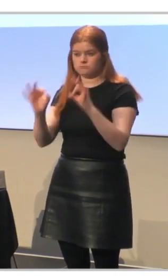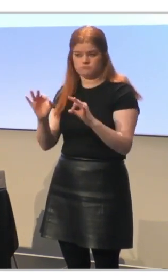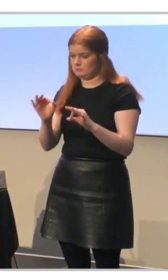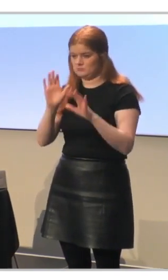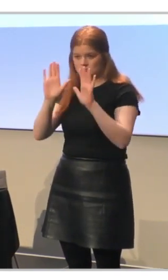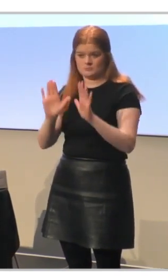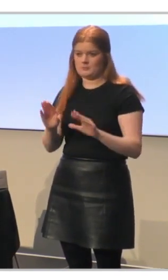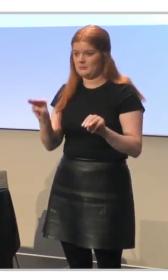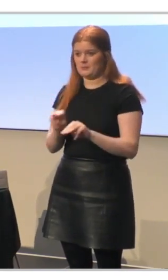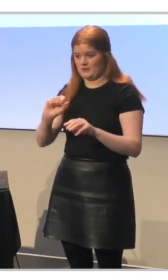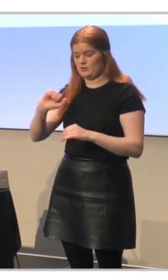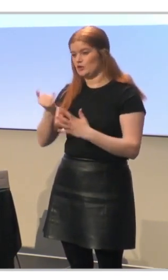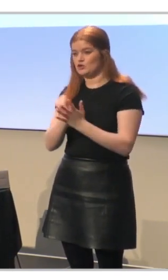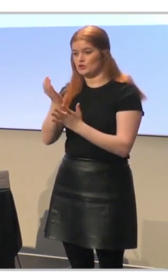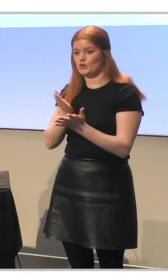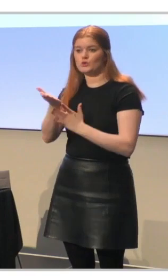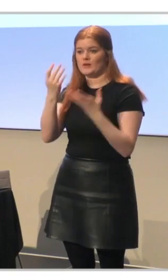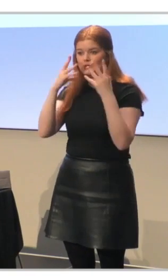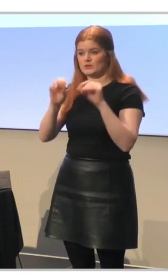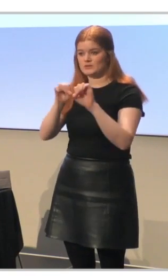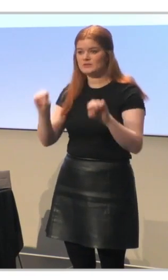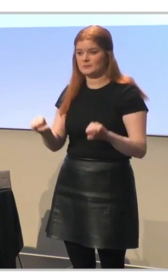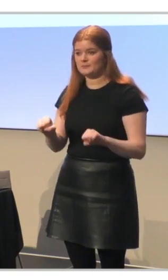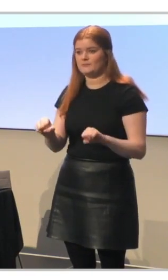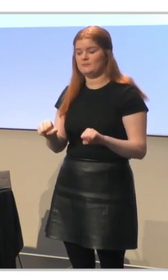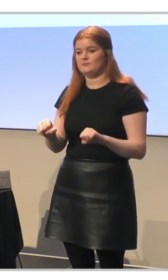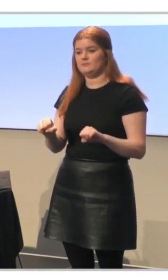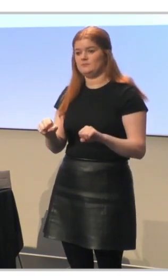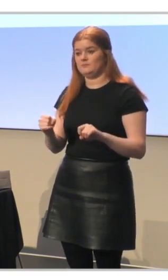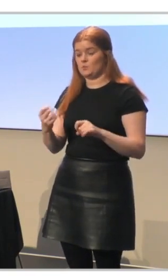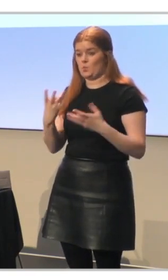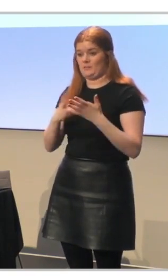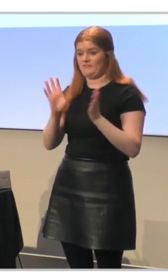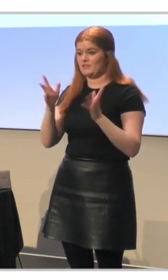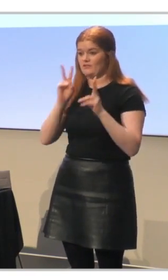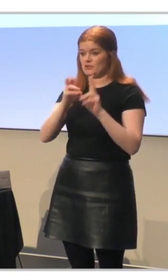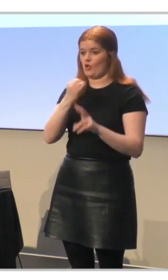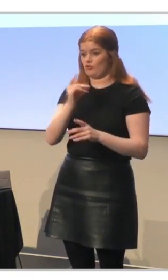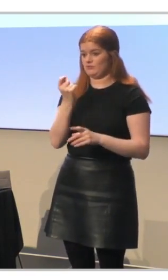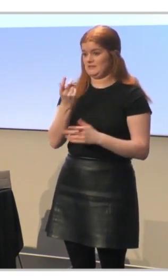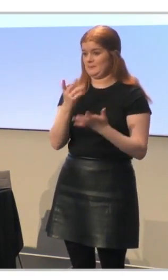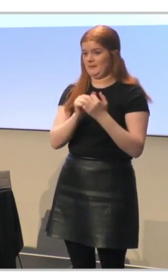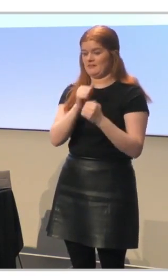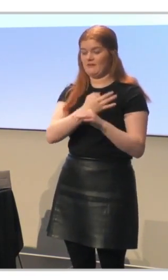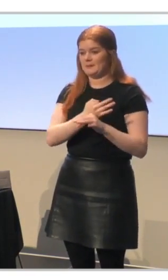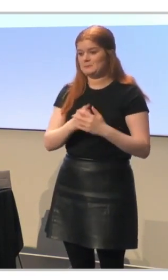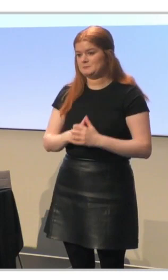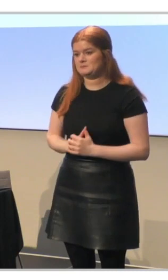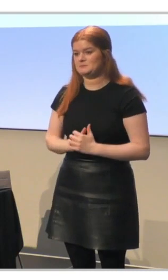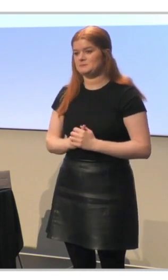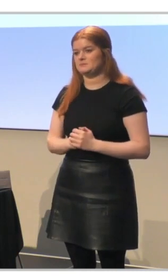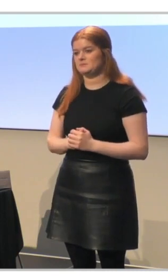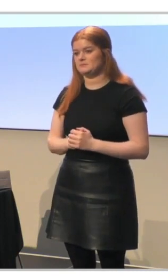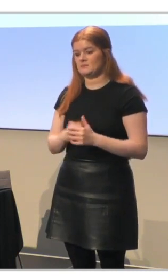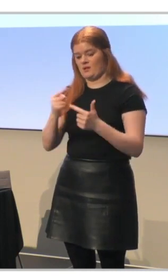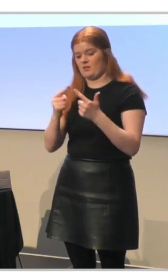people and their journeys through our education system when I visited Cork recently to meet their families. All